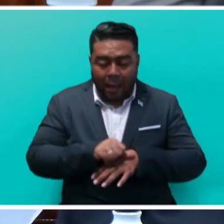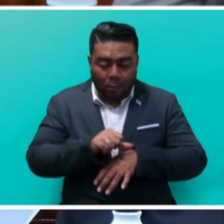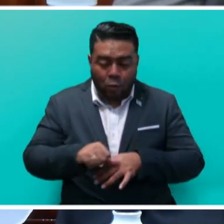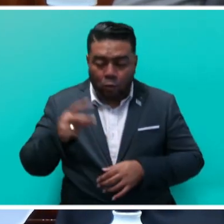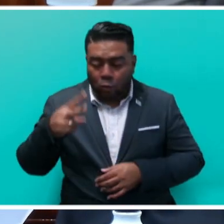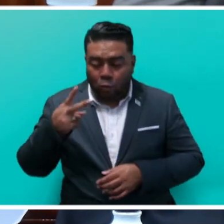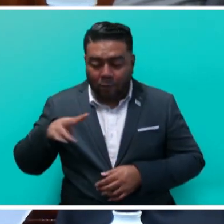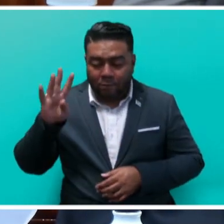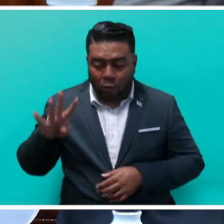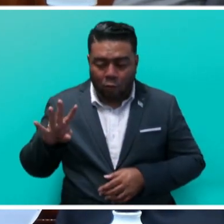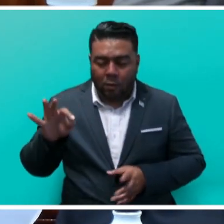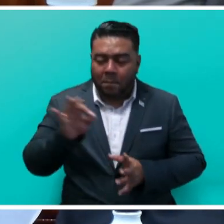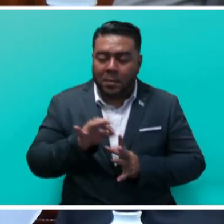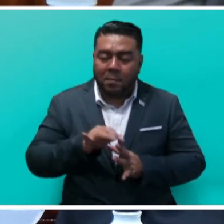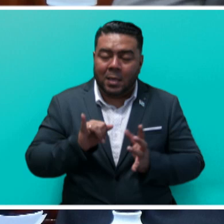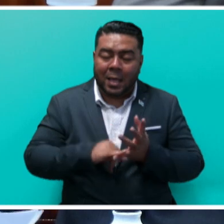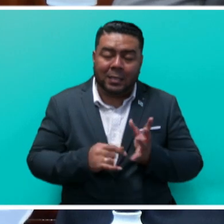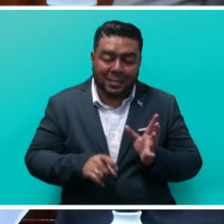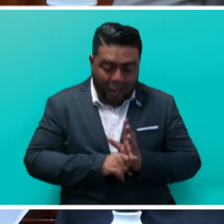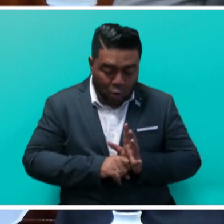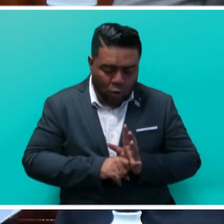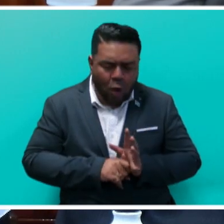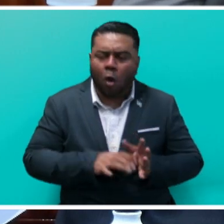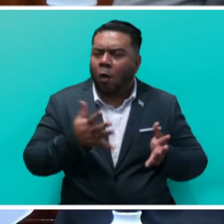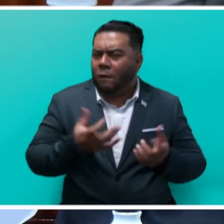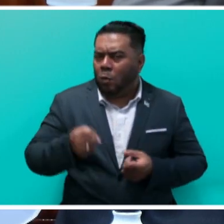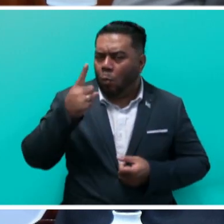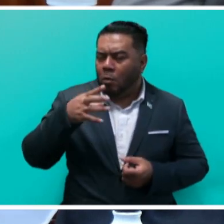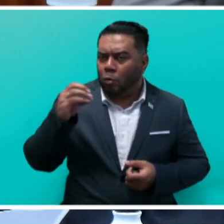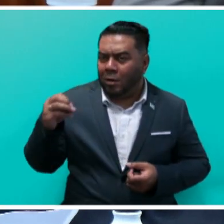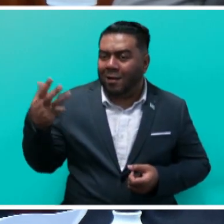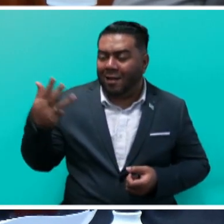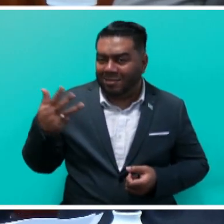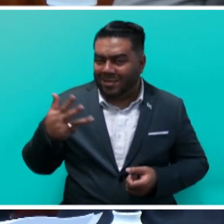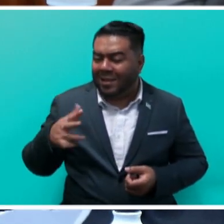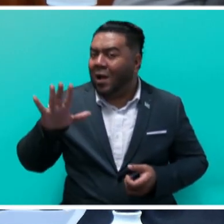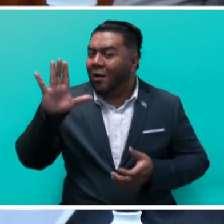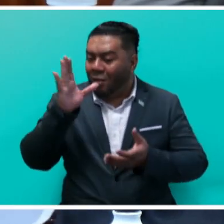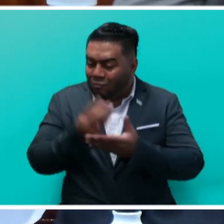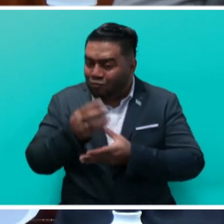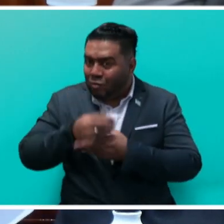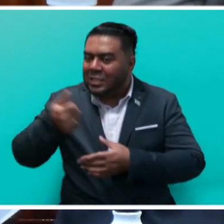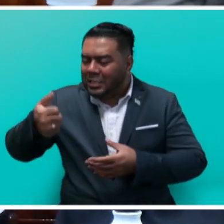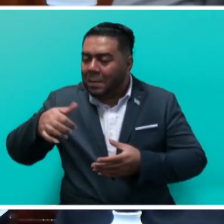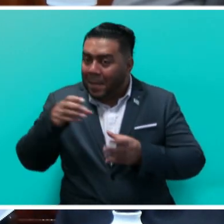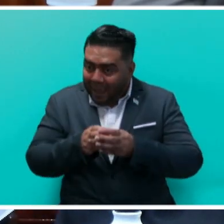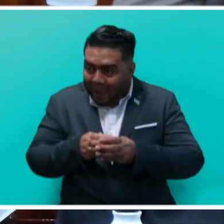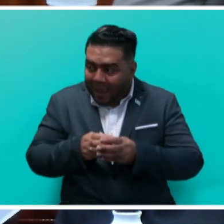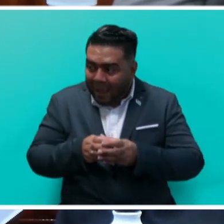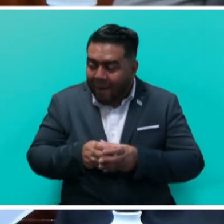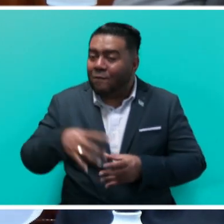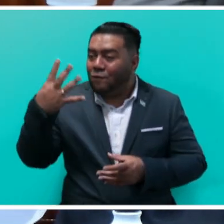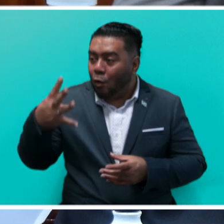2024, the PPSR hosted 119 client accounts, including 6 commercial banks,